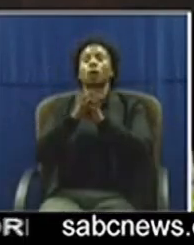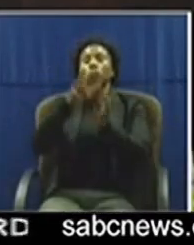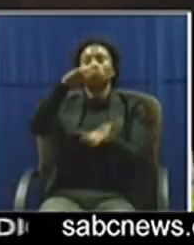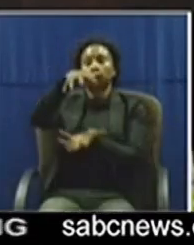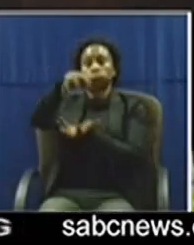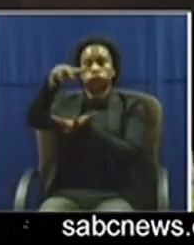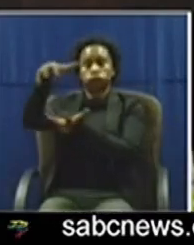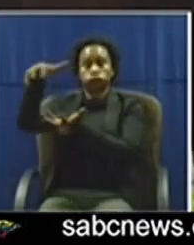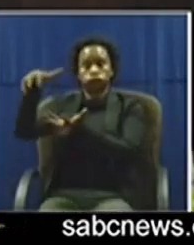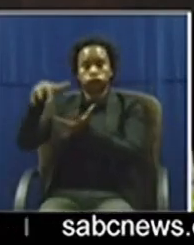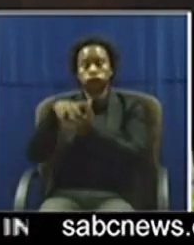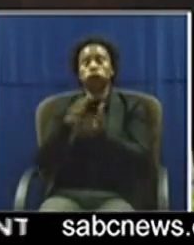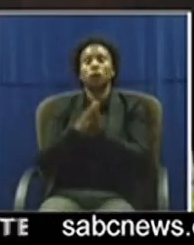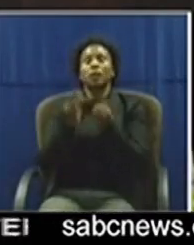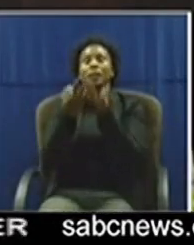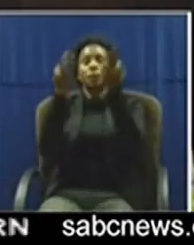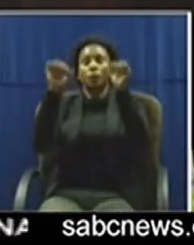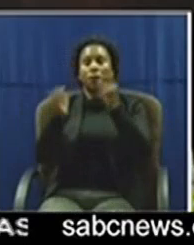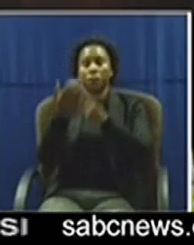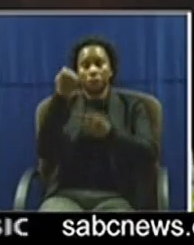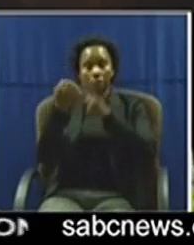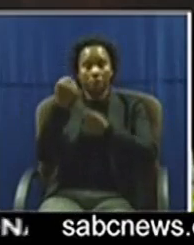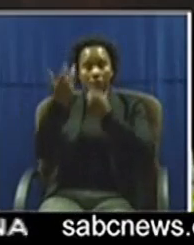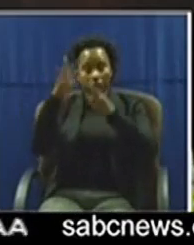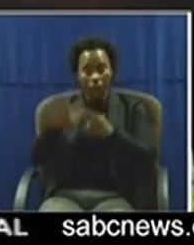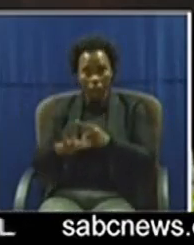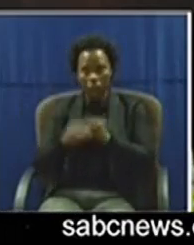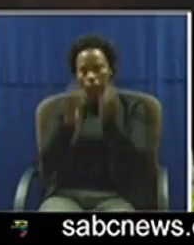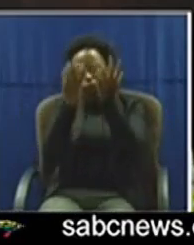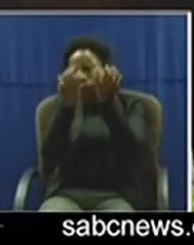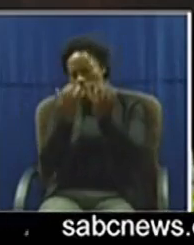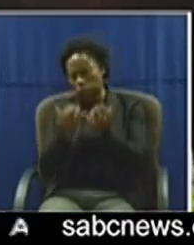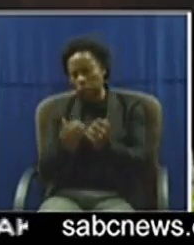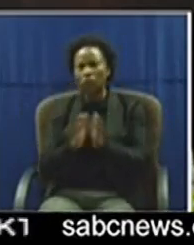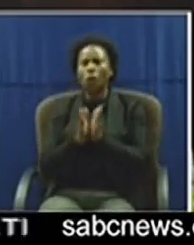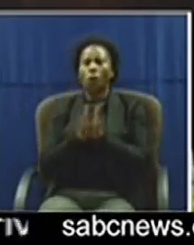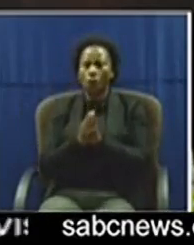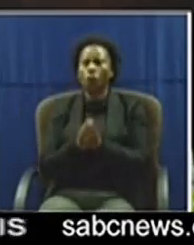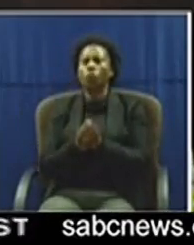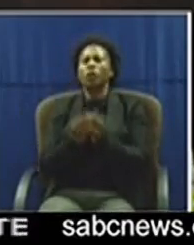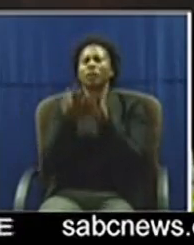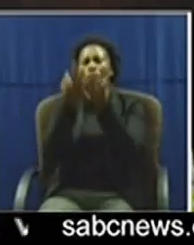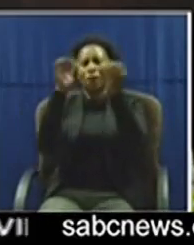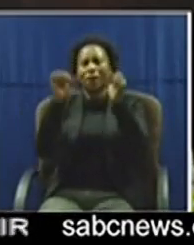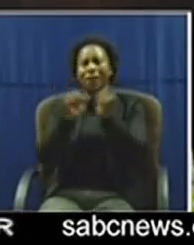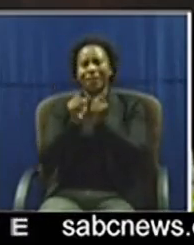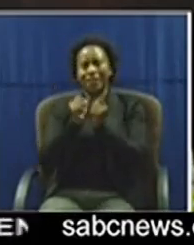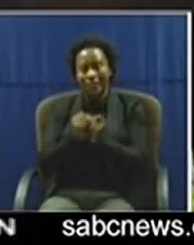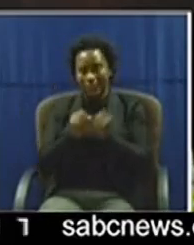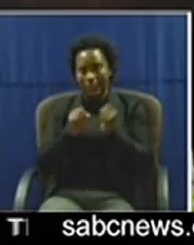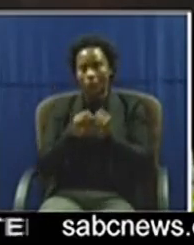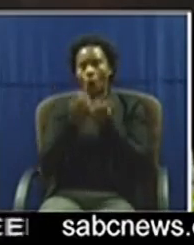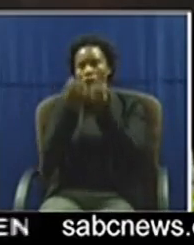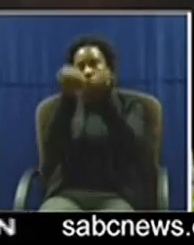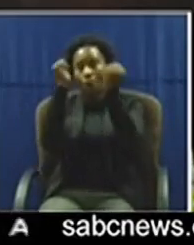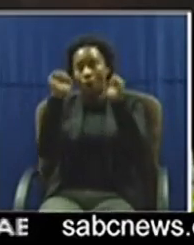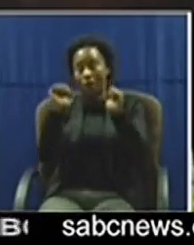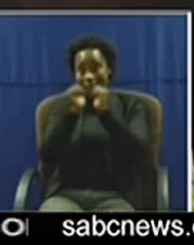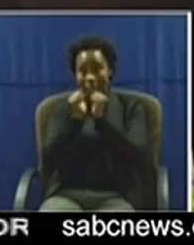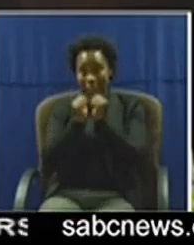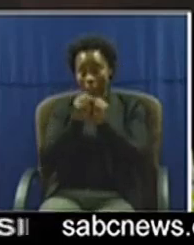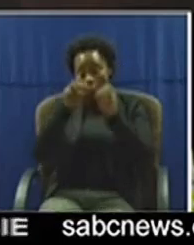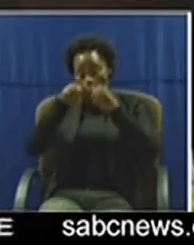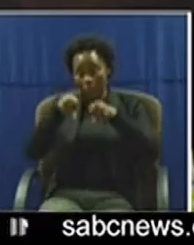I believe the more accurate theme should have been counting our democratic losses, as there is enough evidence to prove that